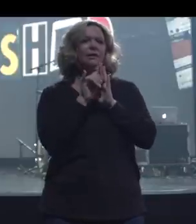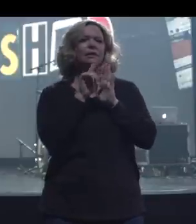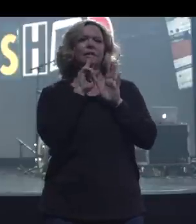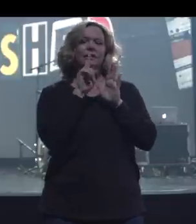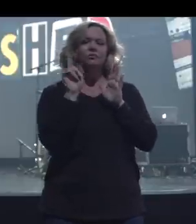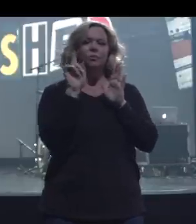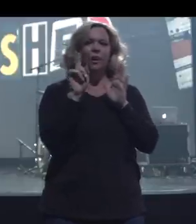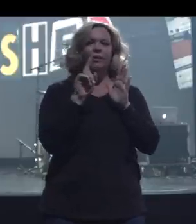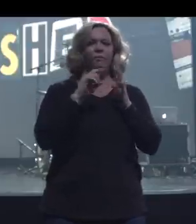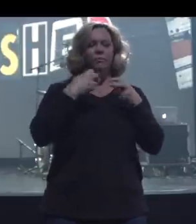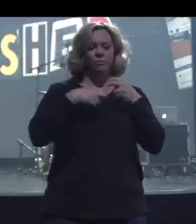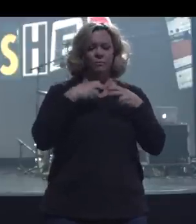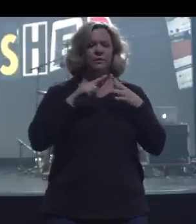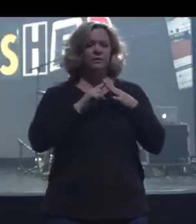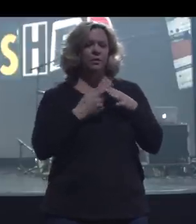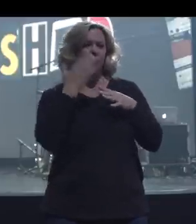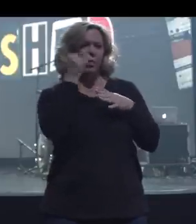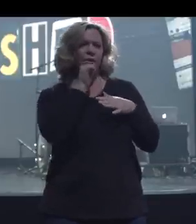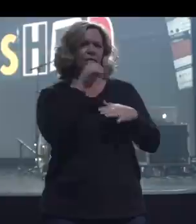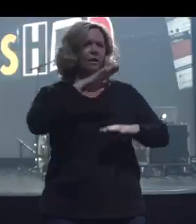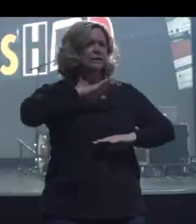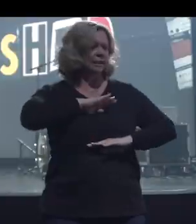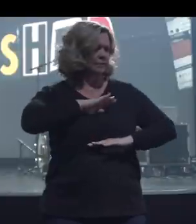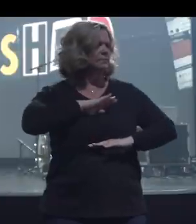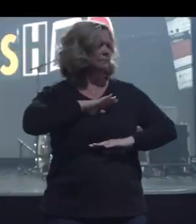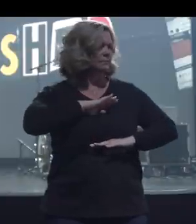root issue with why you're not content.